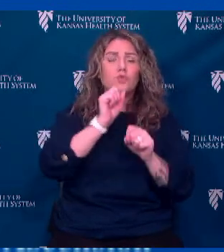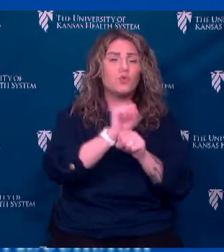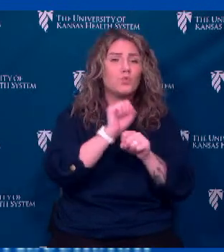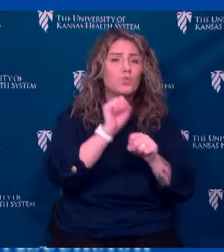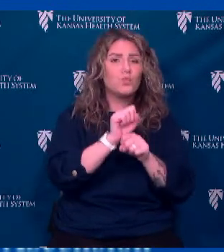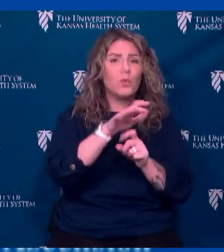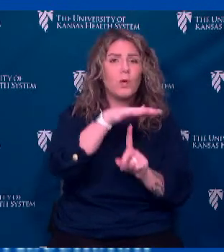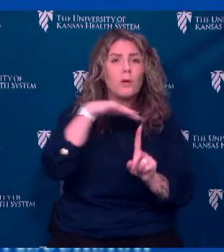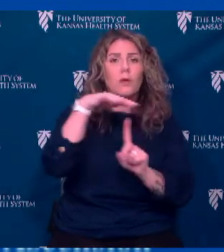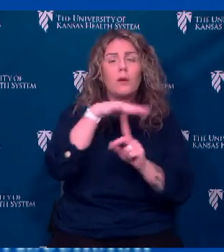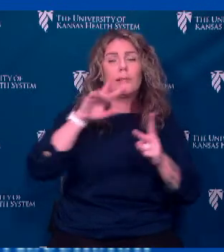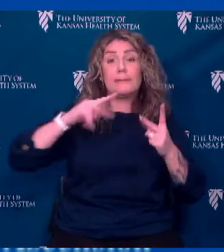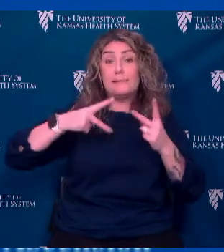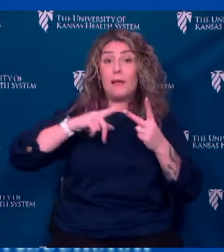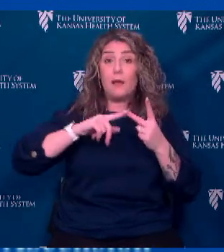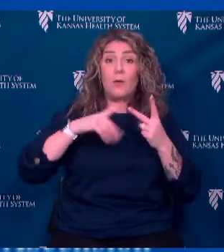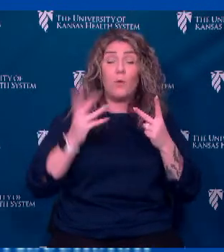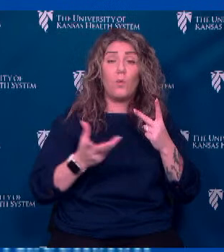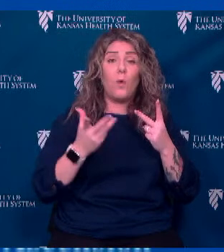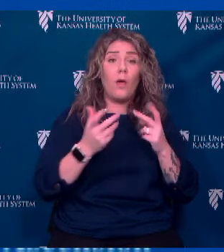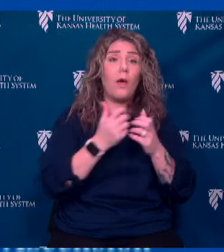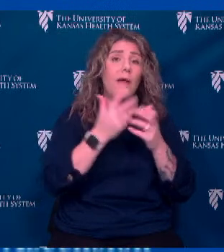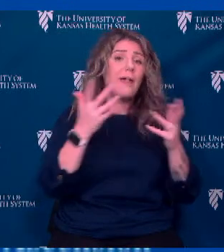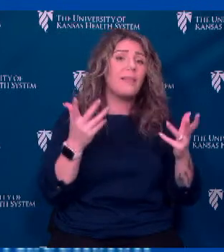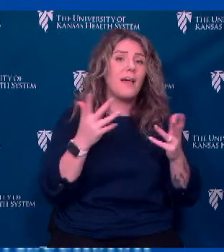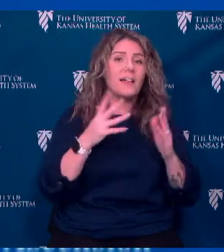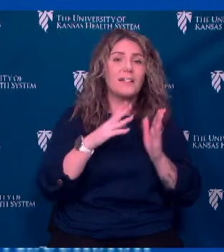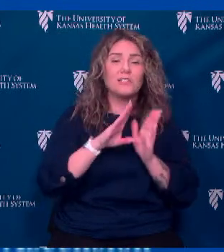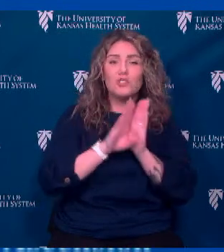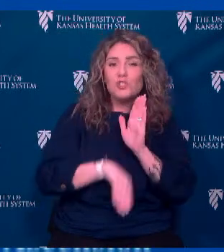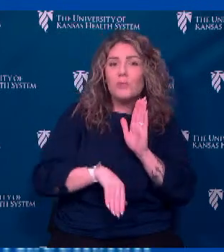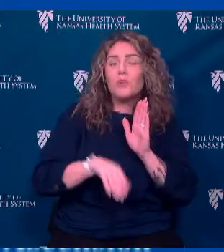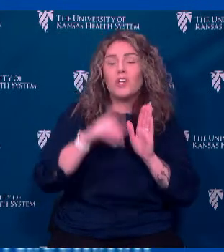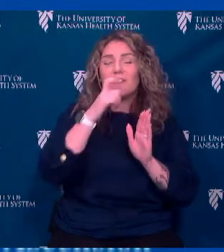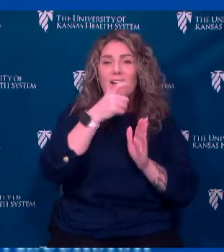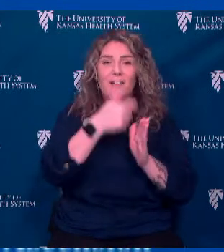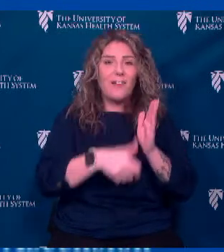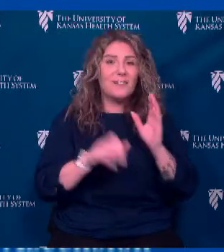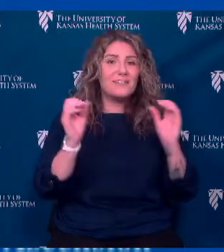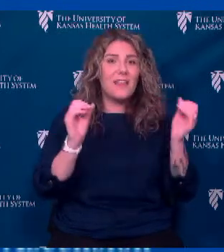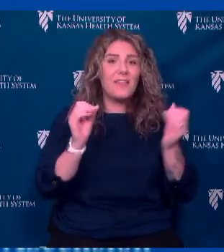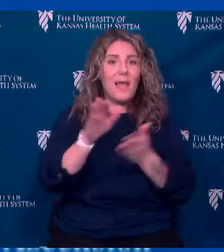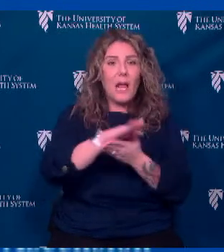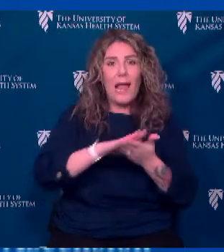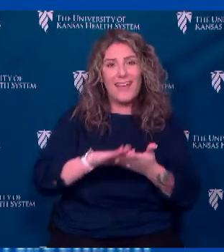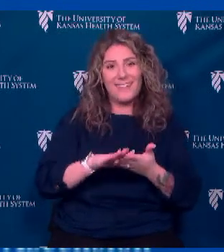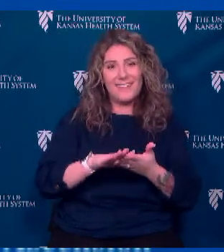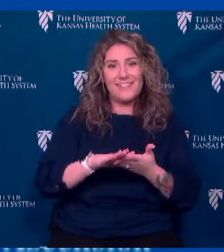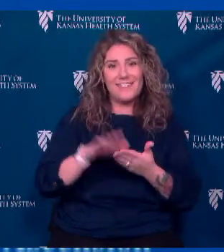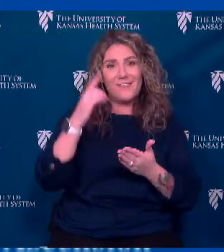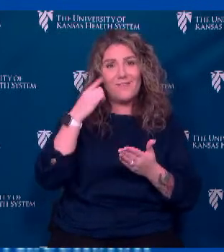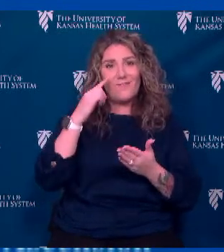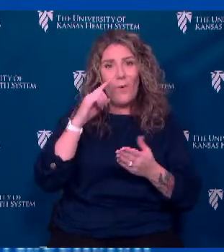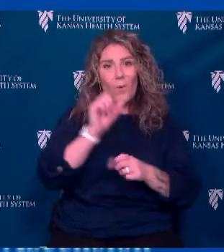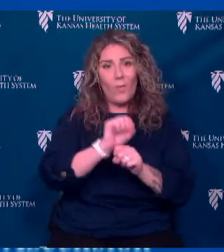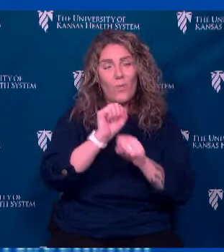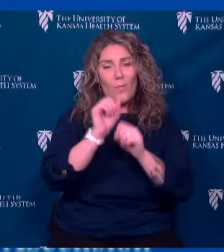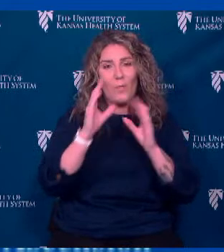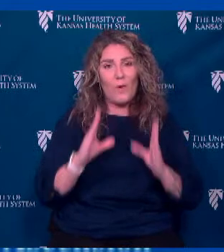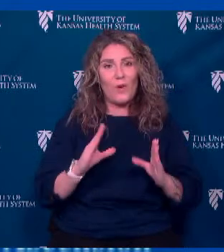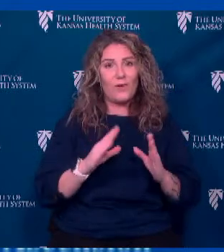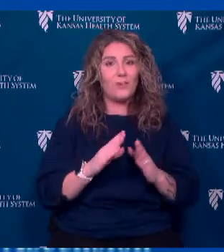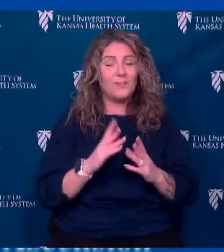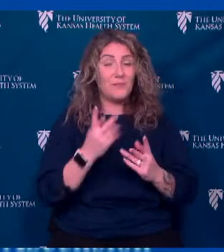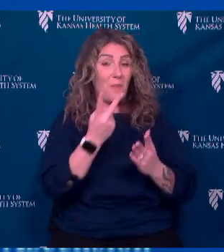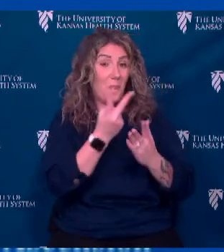And number 2 is a lot cheaper, doesn't cost anything, and that is kindness to that infrastructure. And those 2